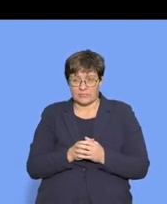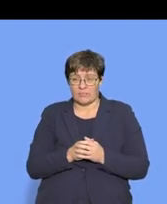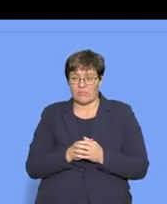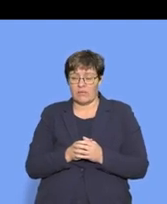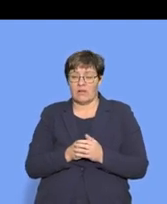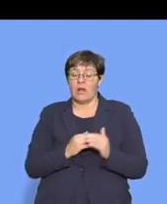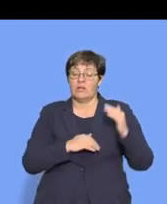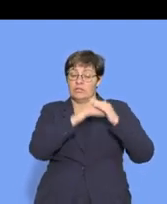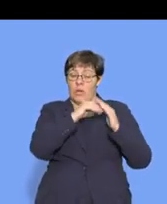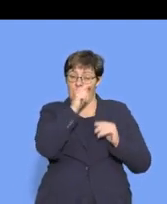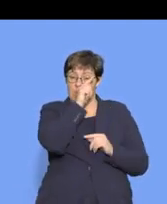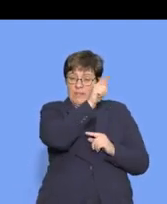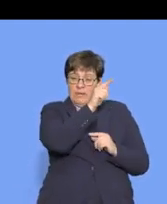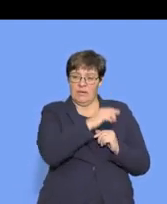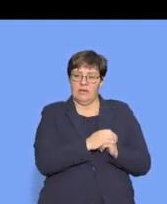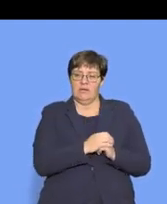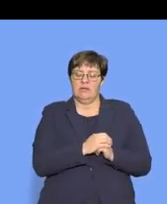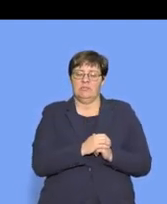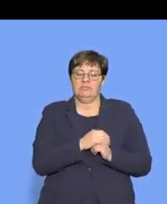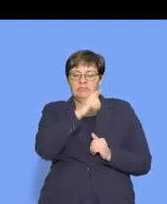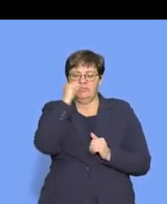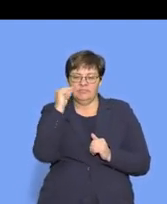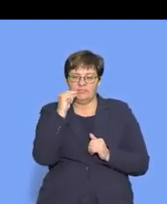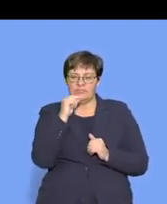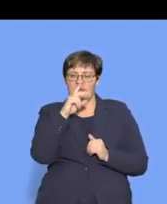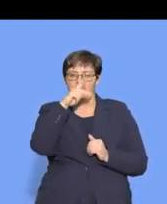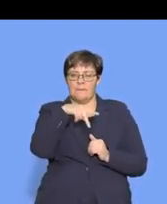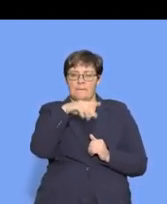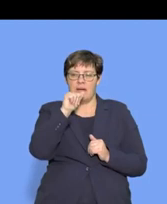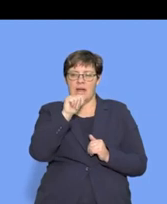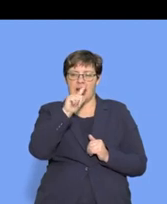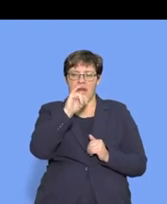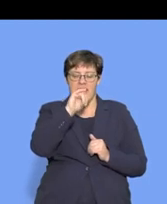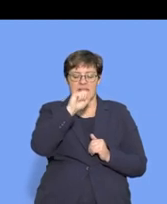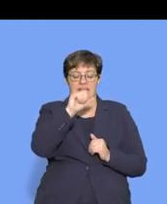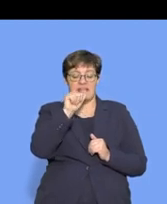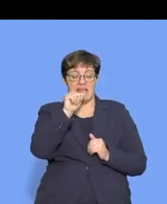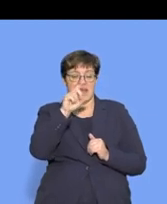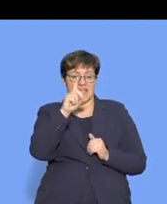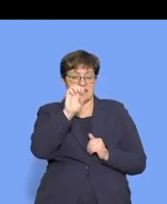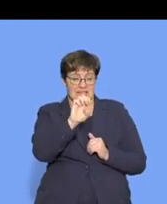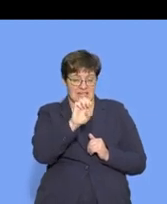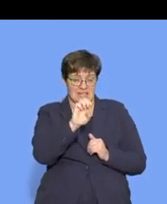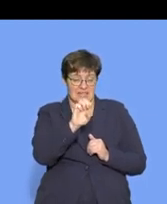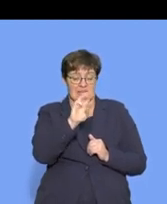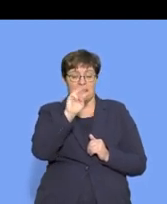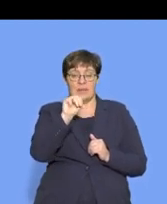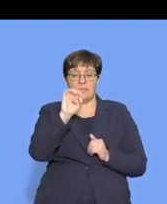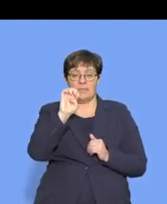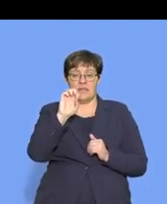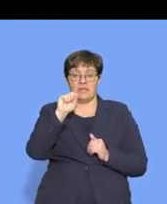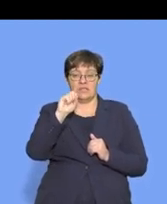ones are called the Palisade cells or the Palisade Mesophyll. That's these